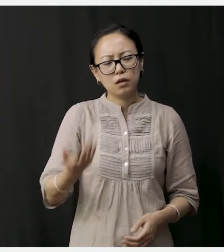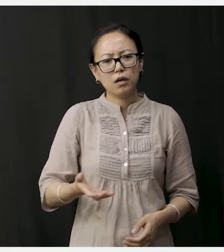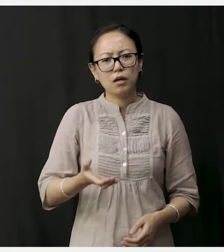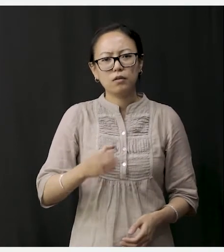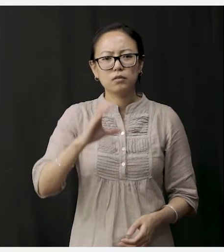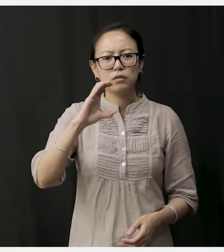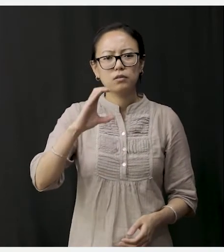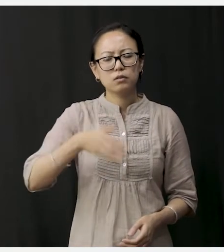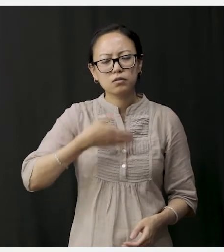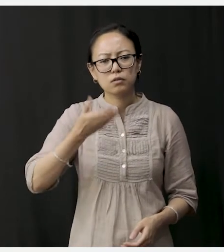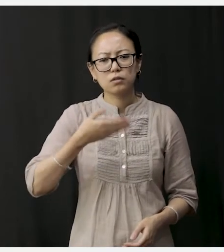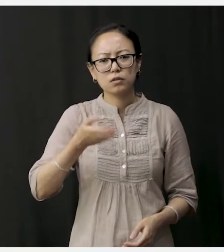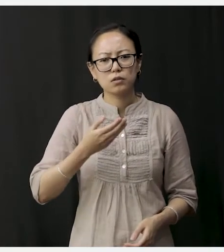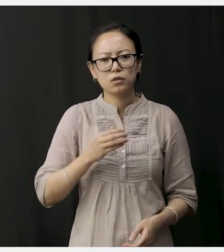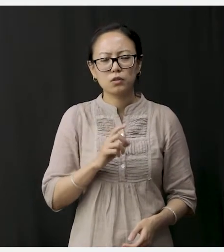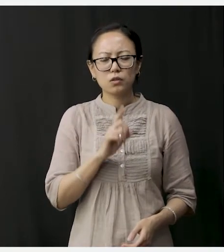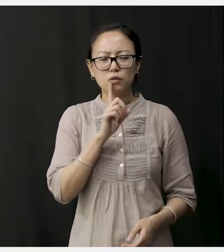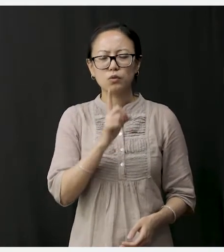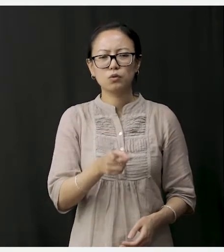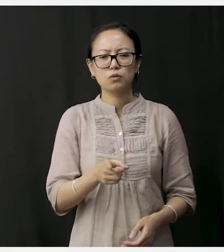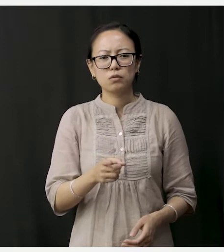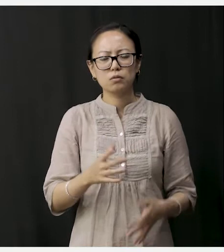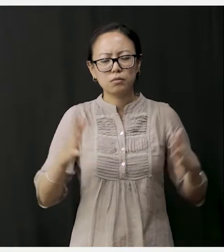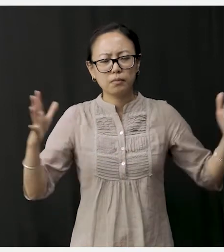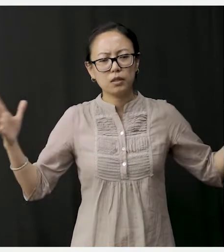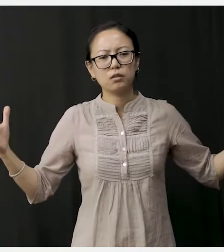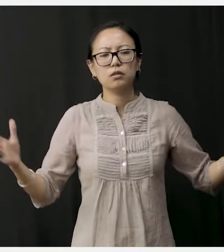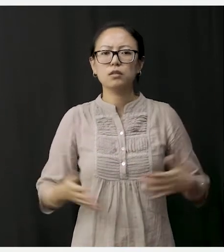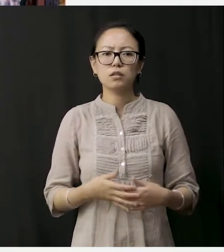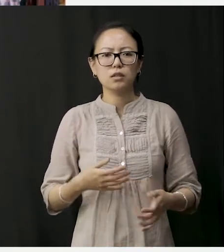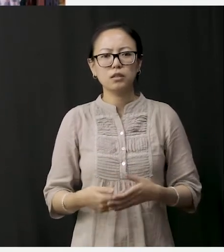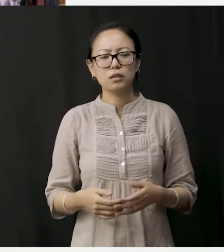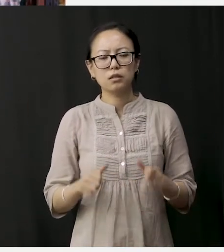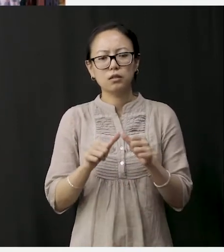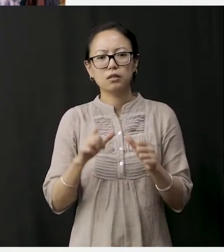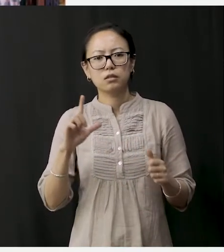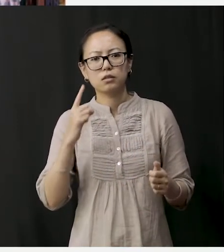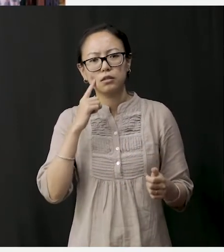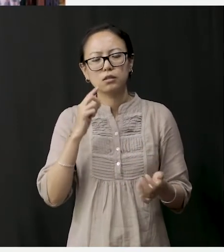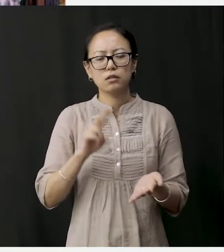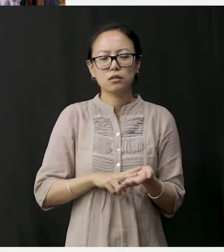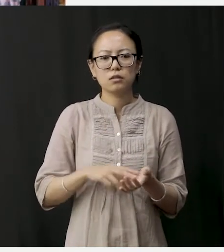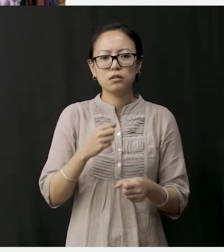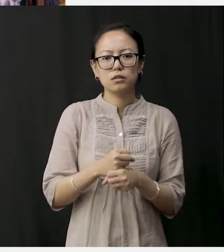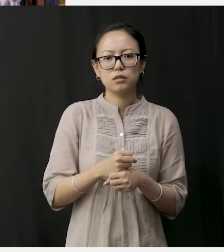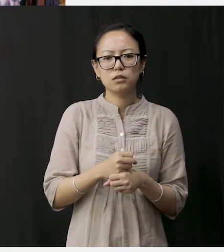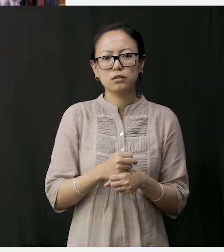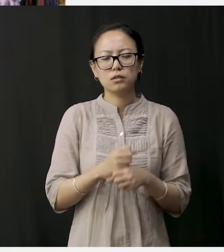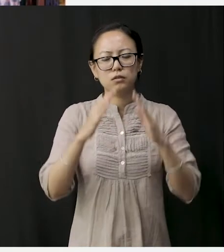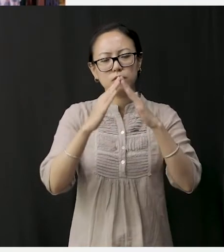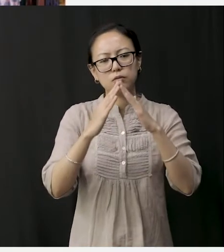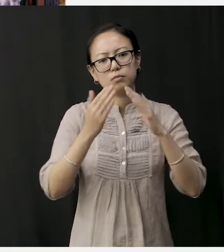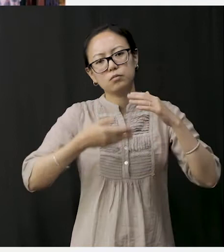coach, Aling has finally decided to go back home. Now in the morning, if you